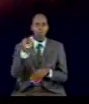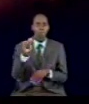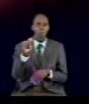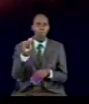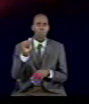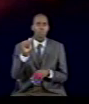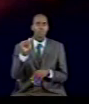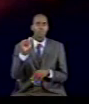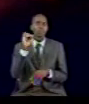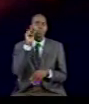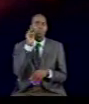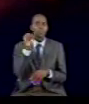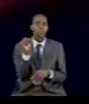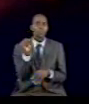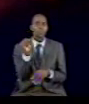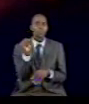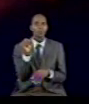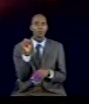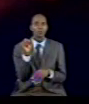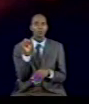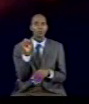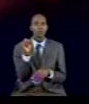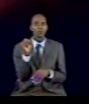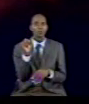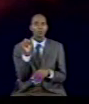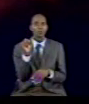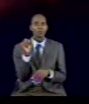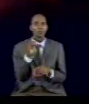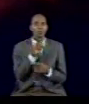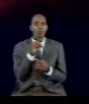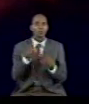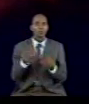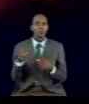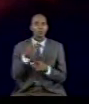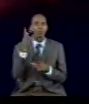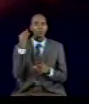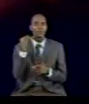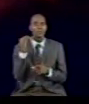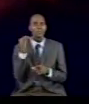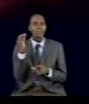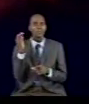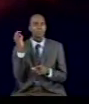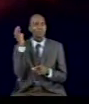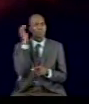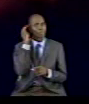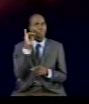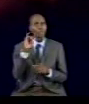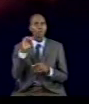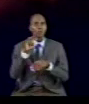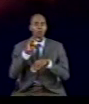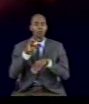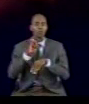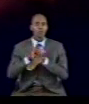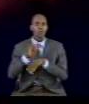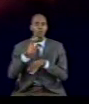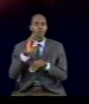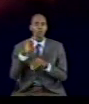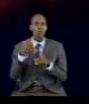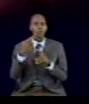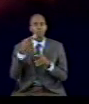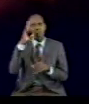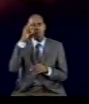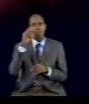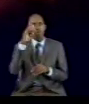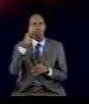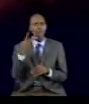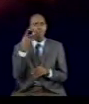crusade, where they were listening to the message of the man of God. The picture on your screen shows you that lady